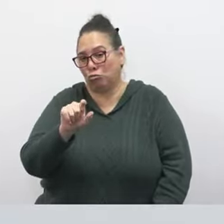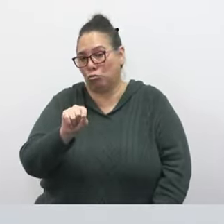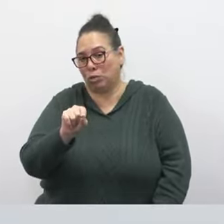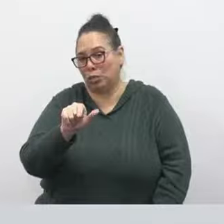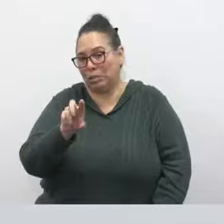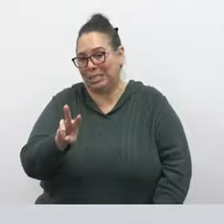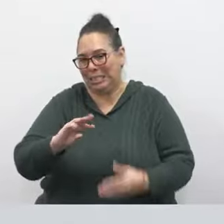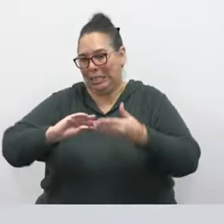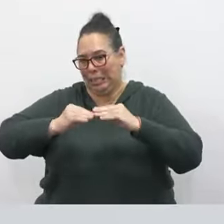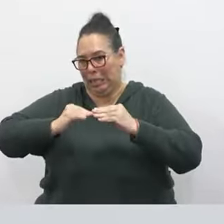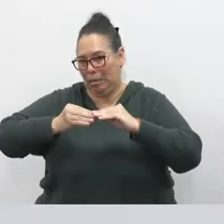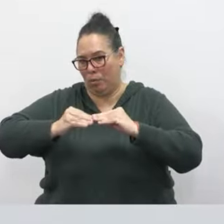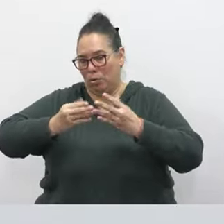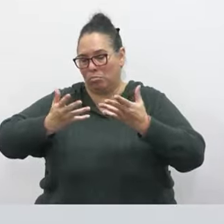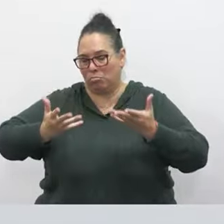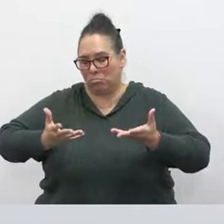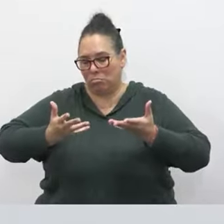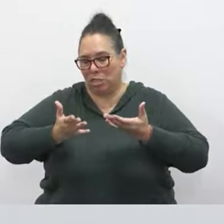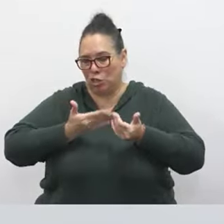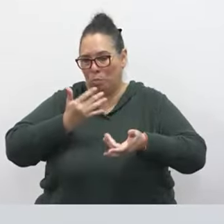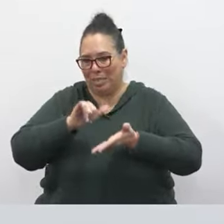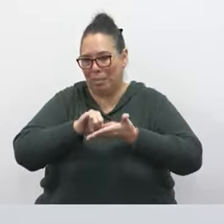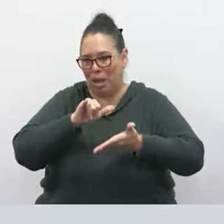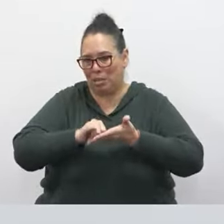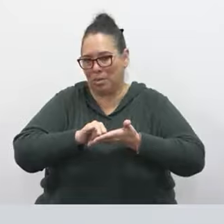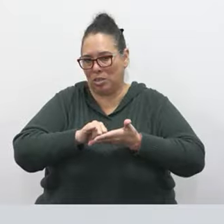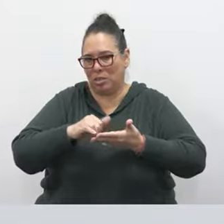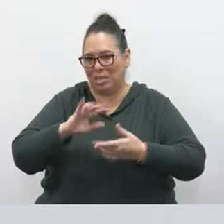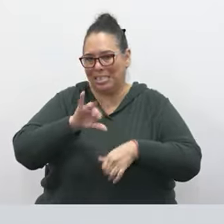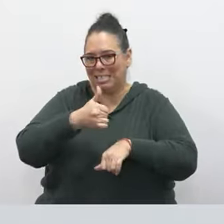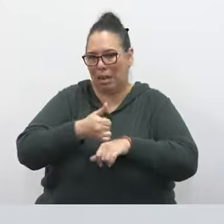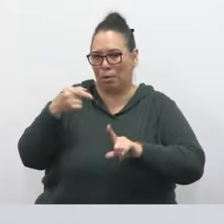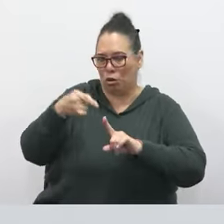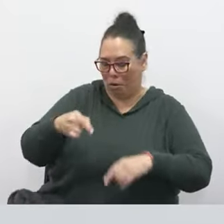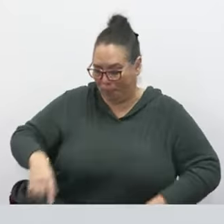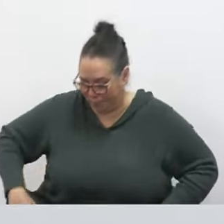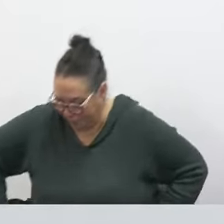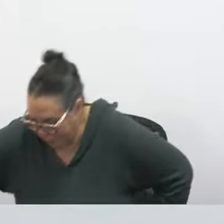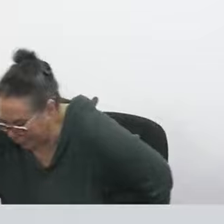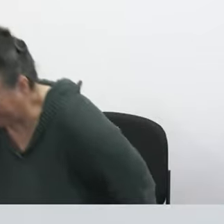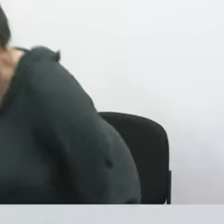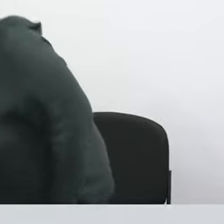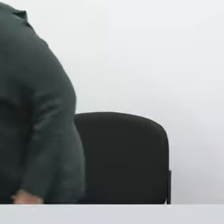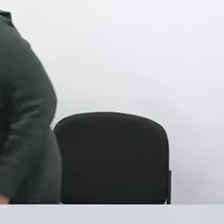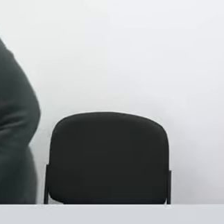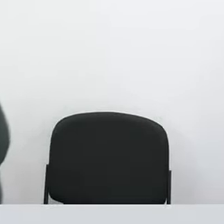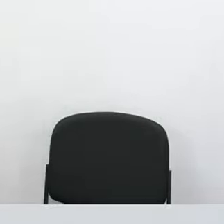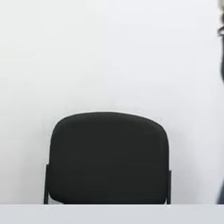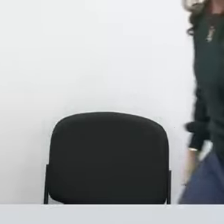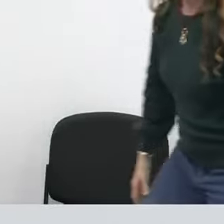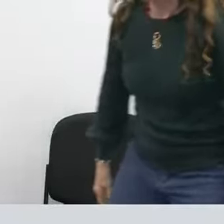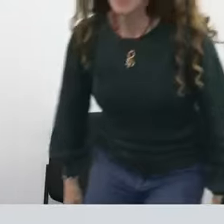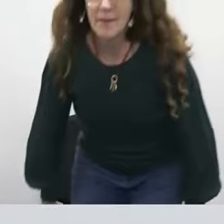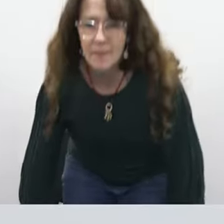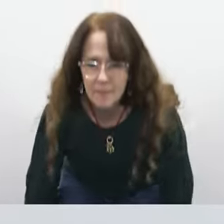value, it's almost impossible to set a growth target for that. We do have, and just back to